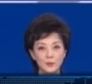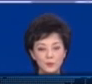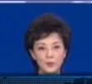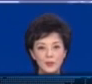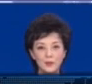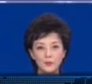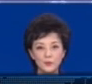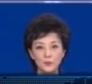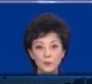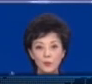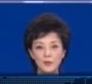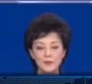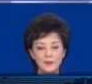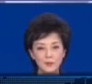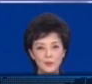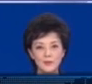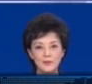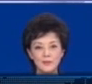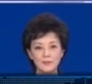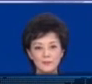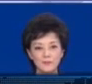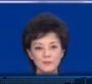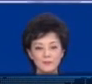measures to contain the virus.